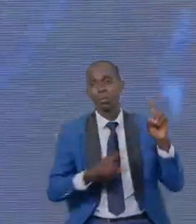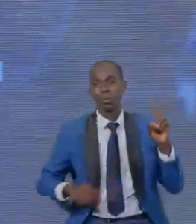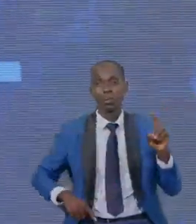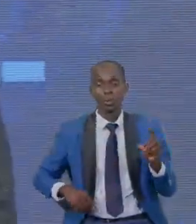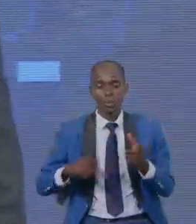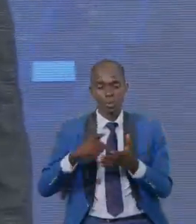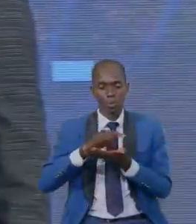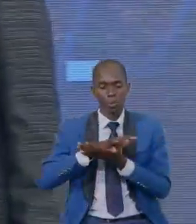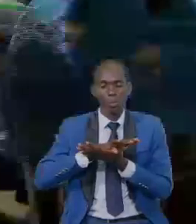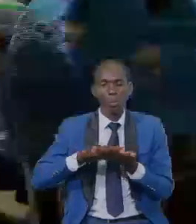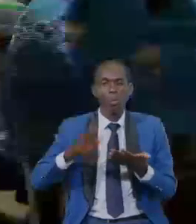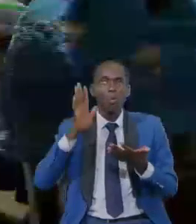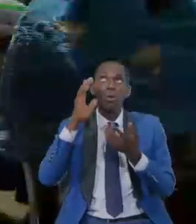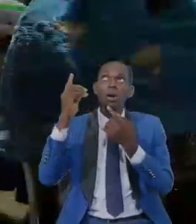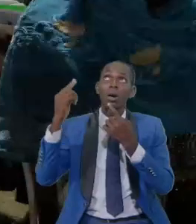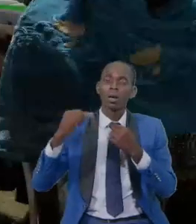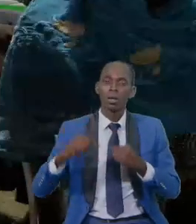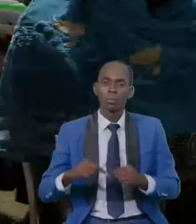purity will come.